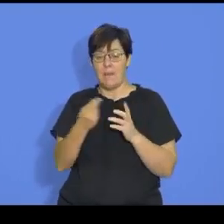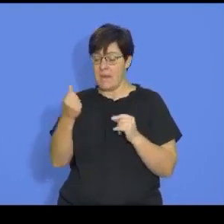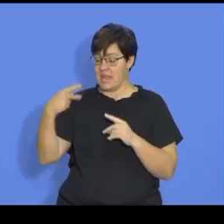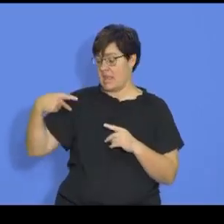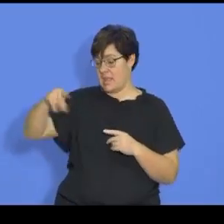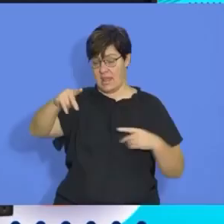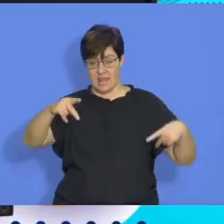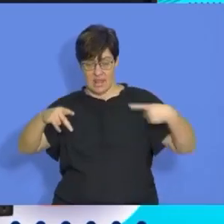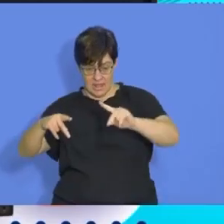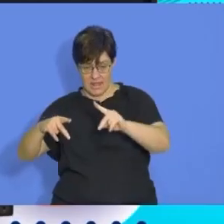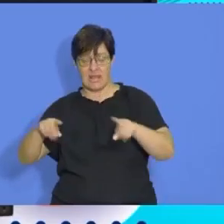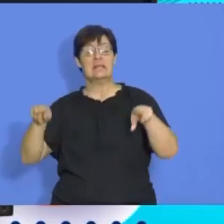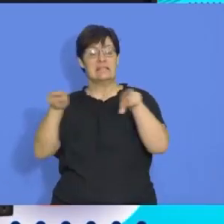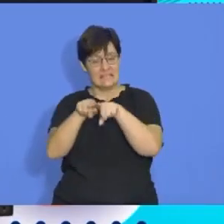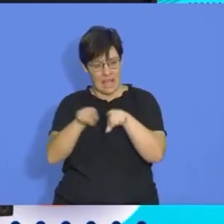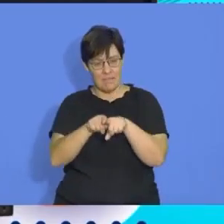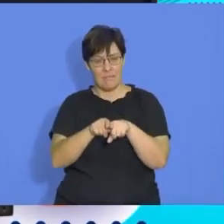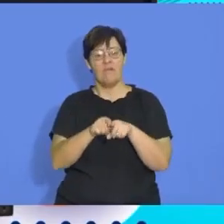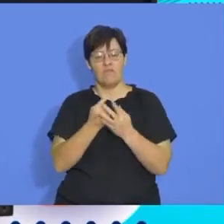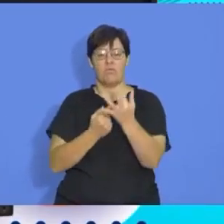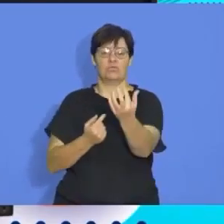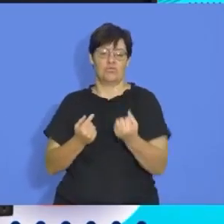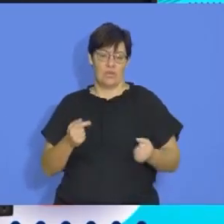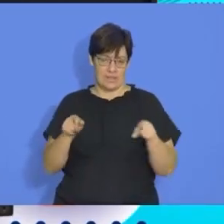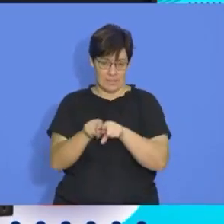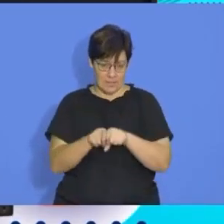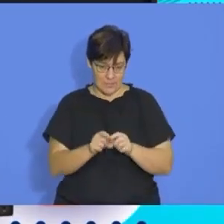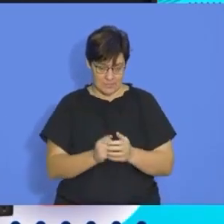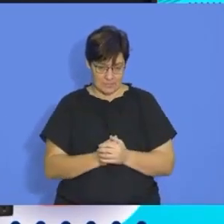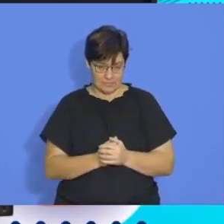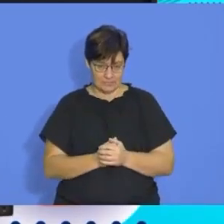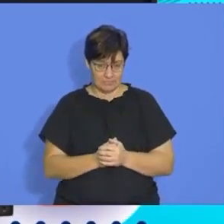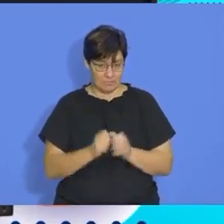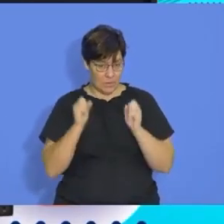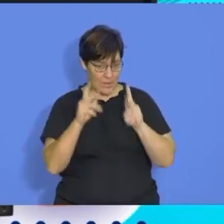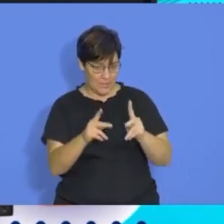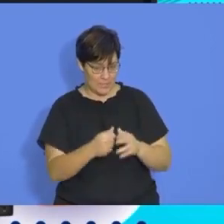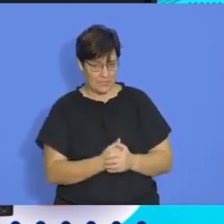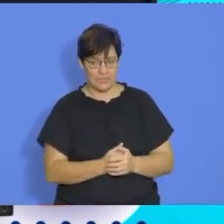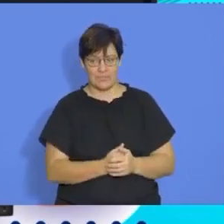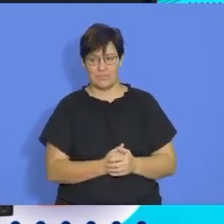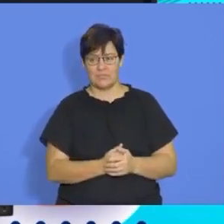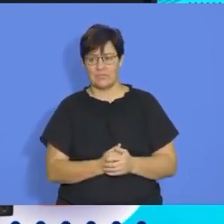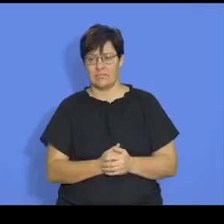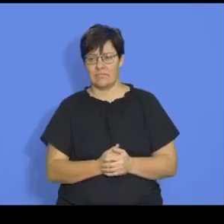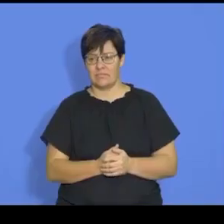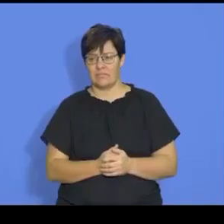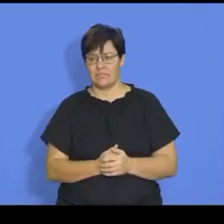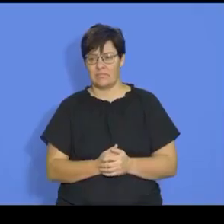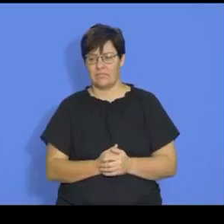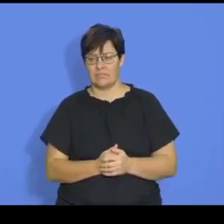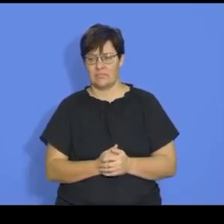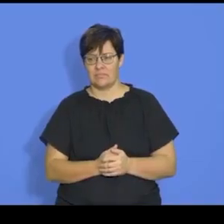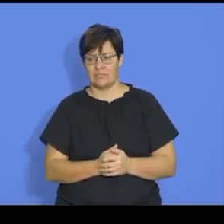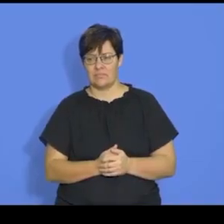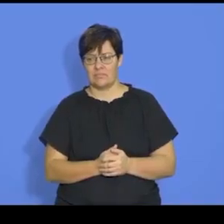capital separately, we're going to do the exact same for drawings. Okay, you guys got this. Right, let's move on.